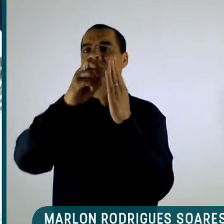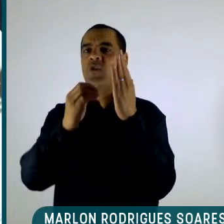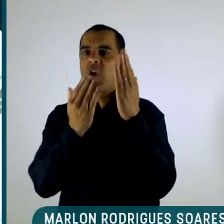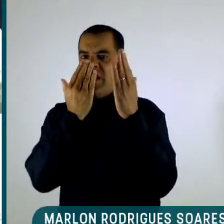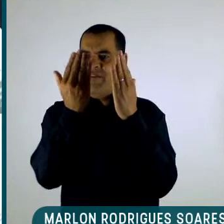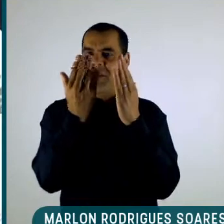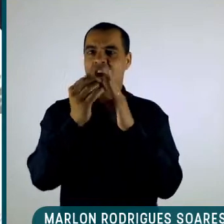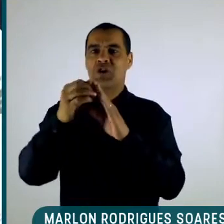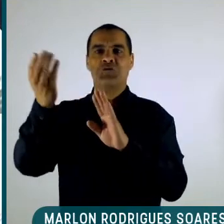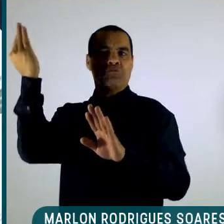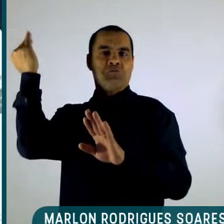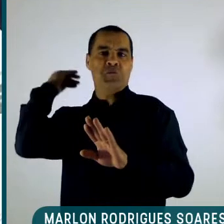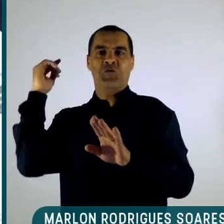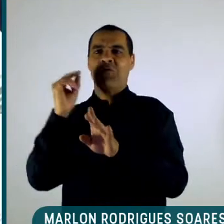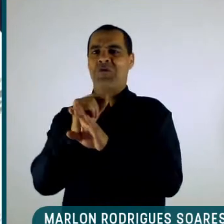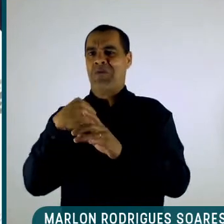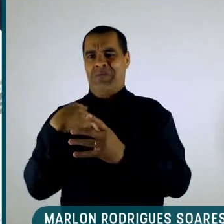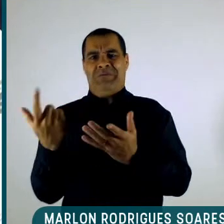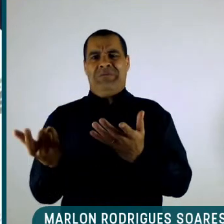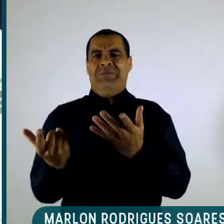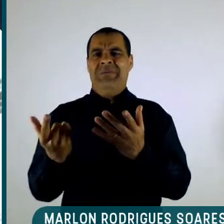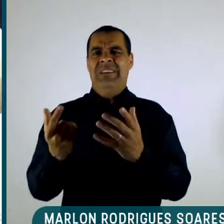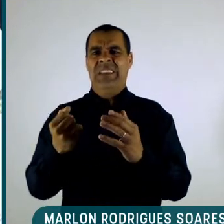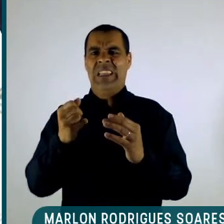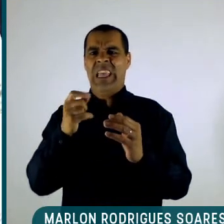we still have elevators for